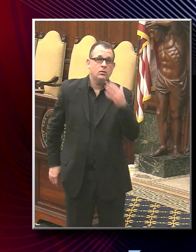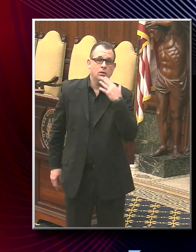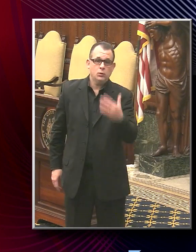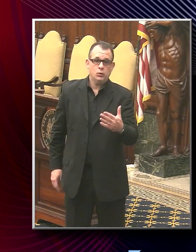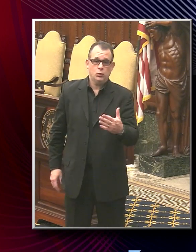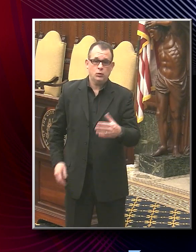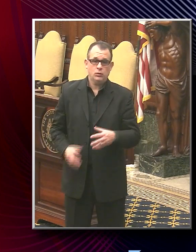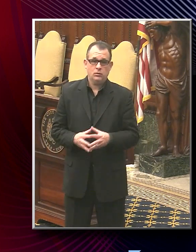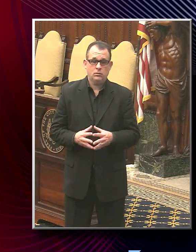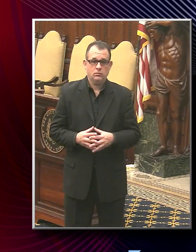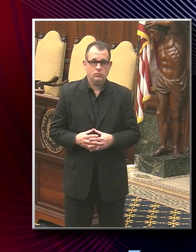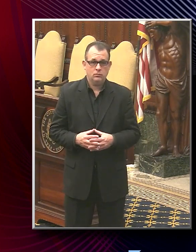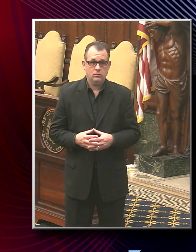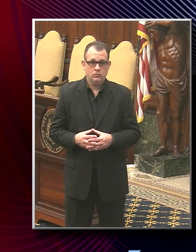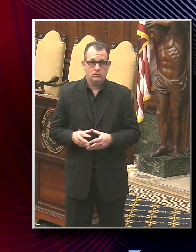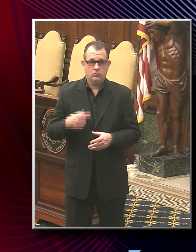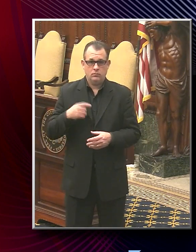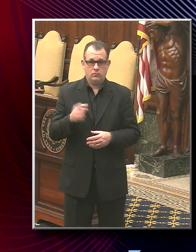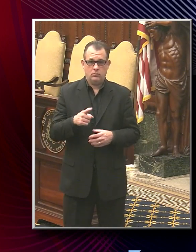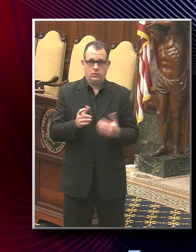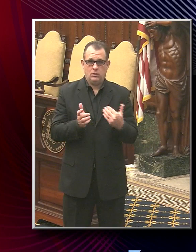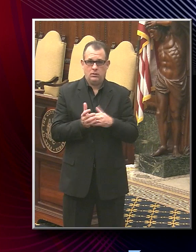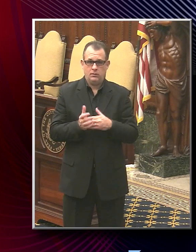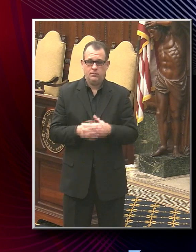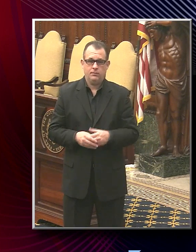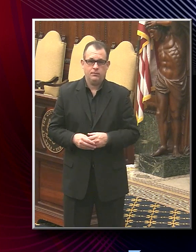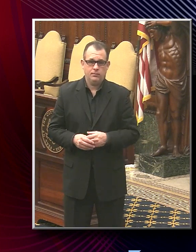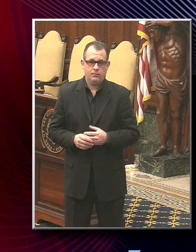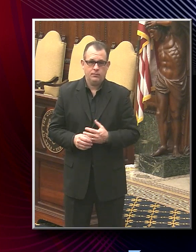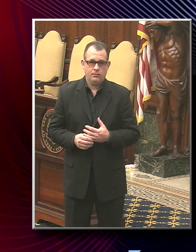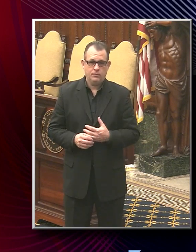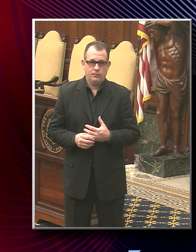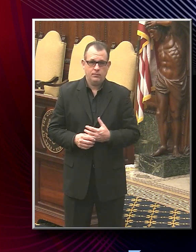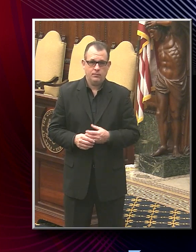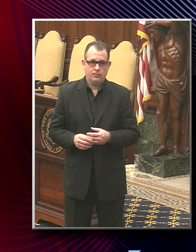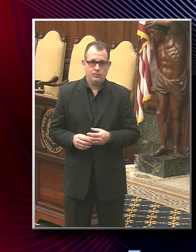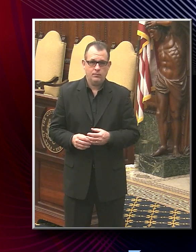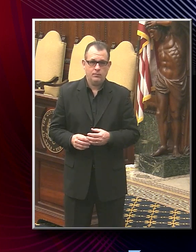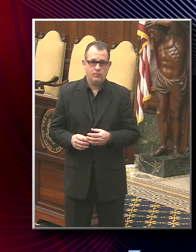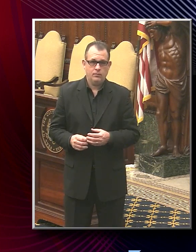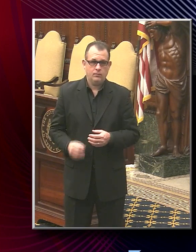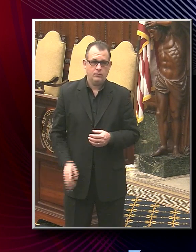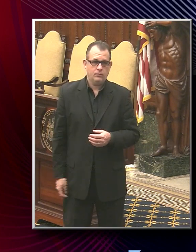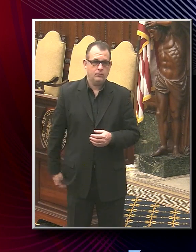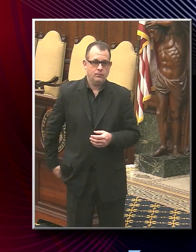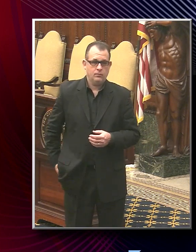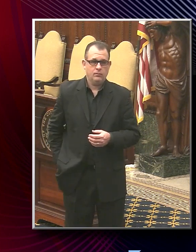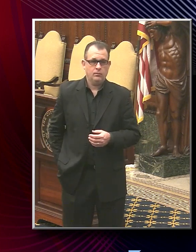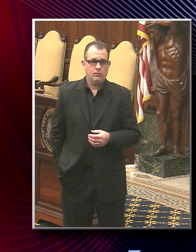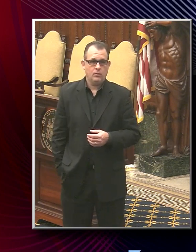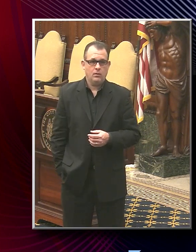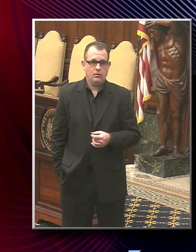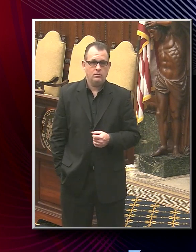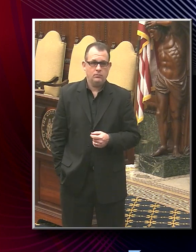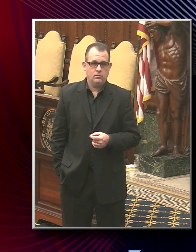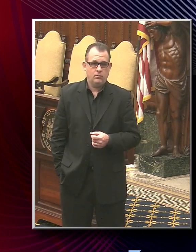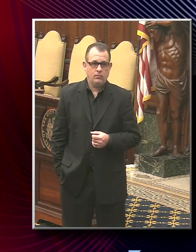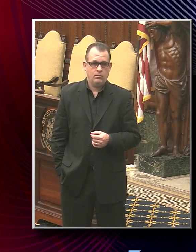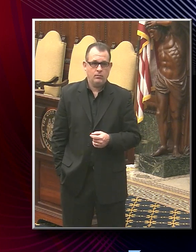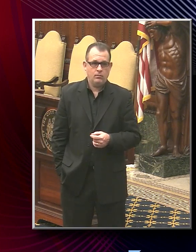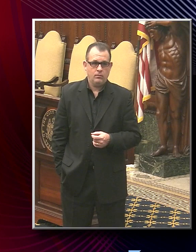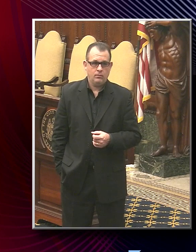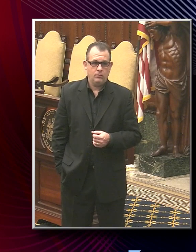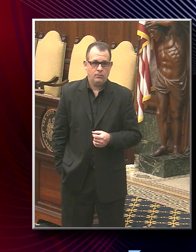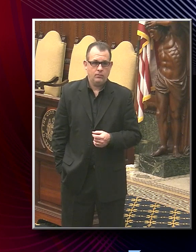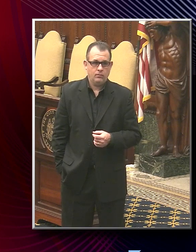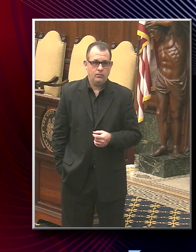más precisar de que justamente dentro de los trabajadores de la salud, los de color somos los que más estamos muriendo